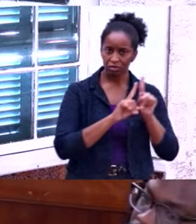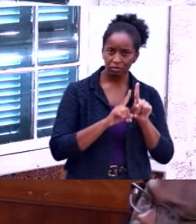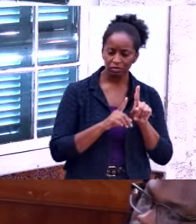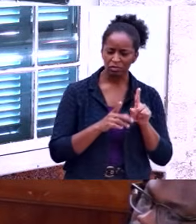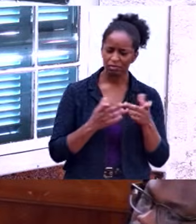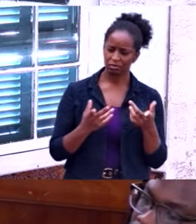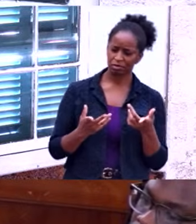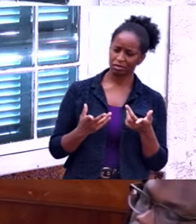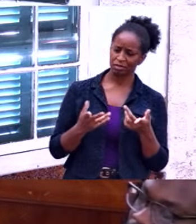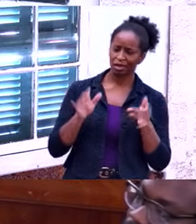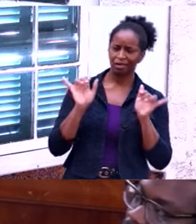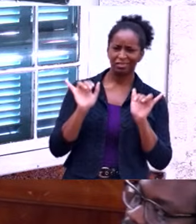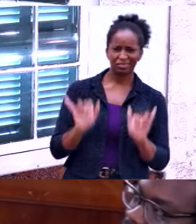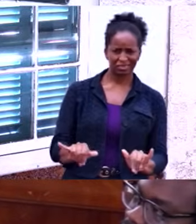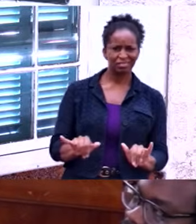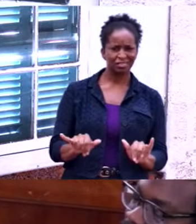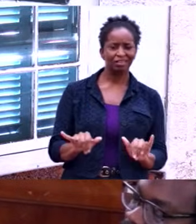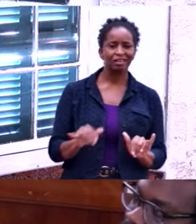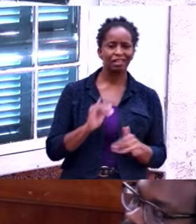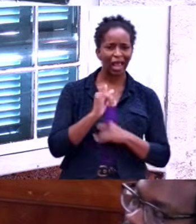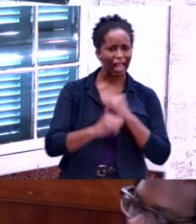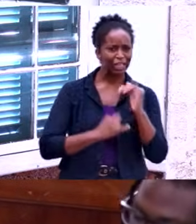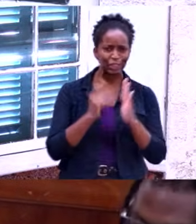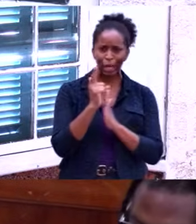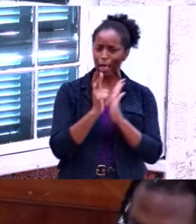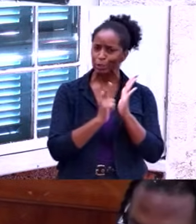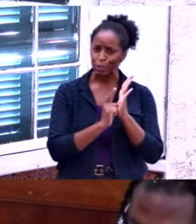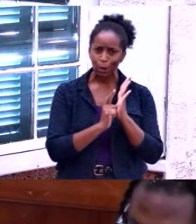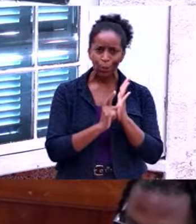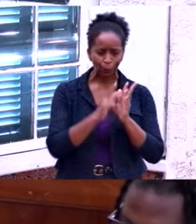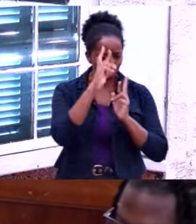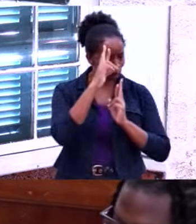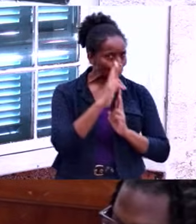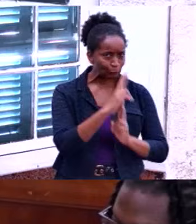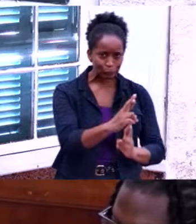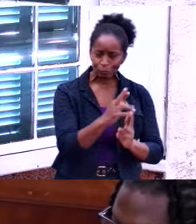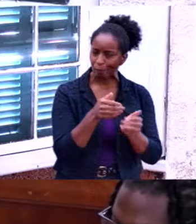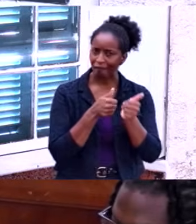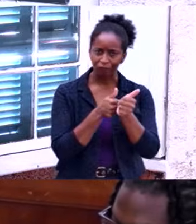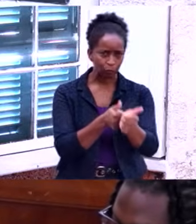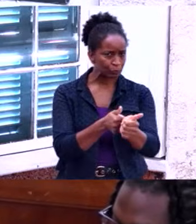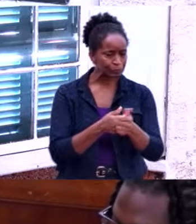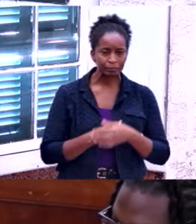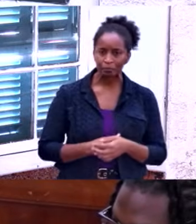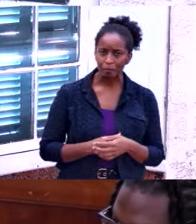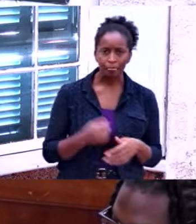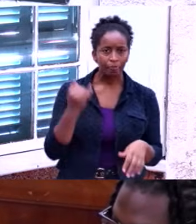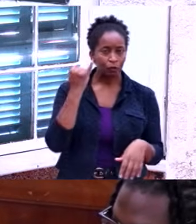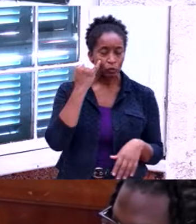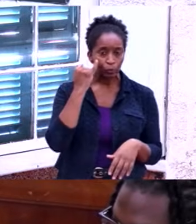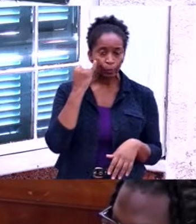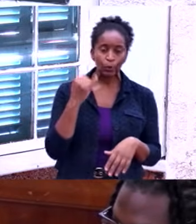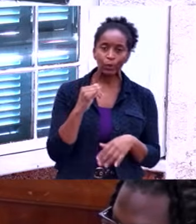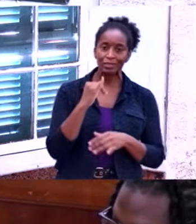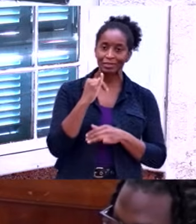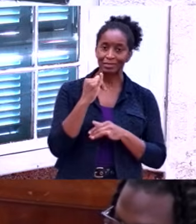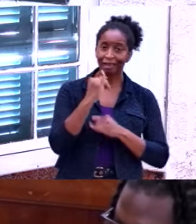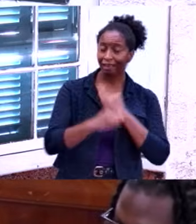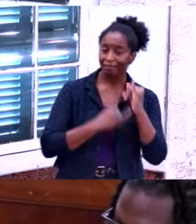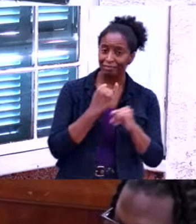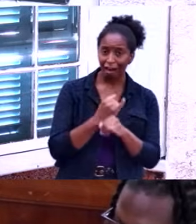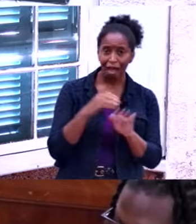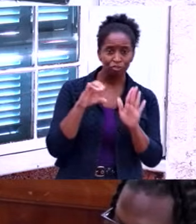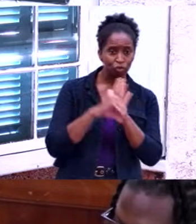observed. If your absence or refusal to be a signatory to the International Criminal Court or the International Court of